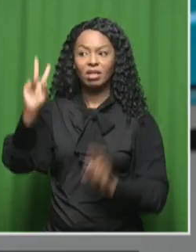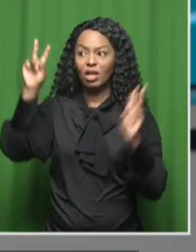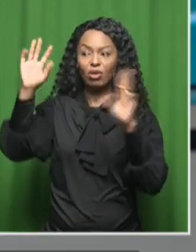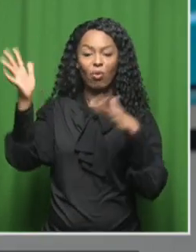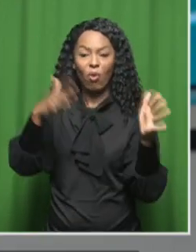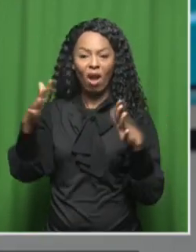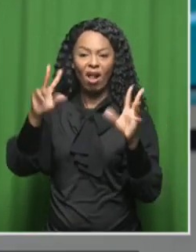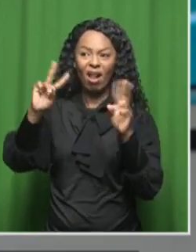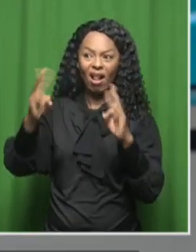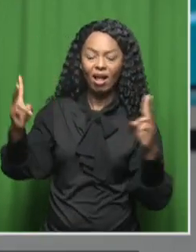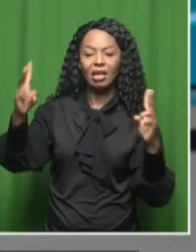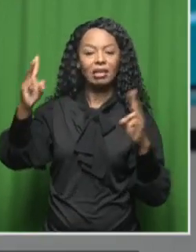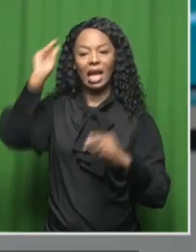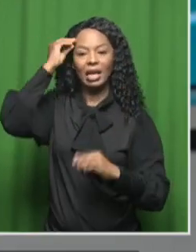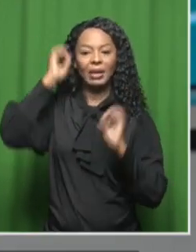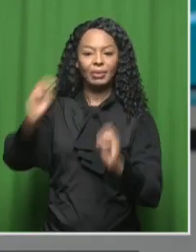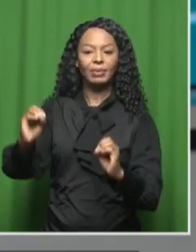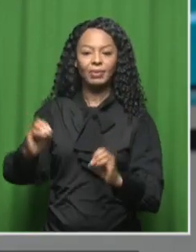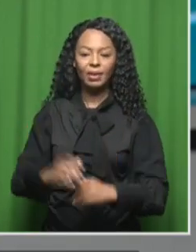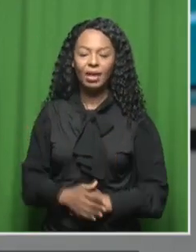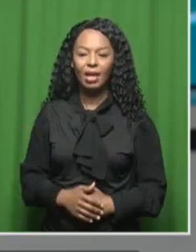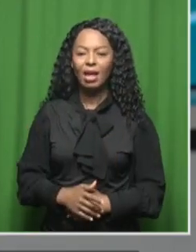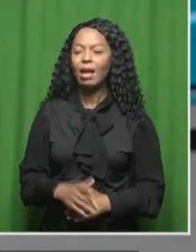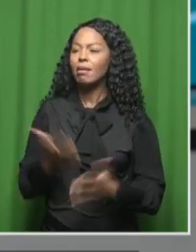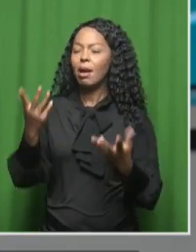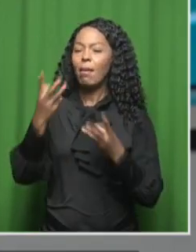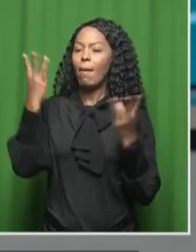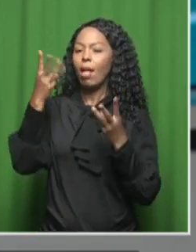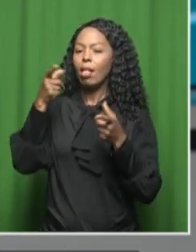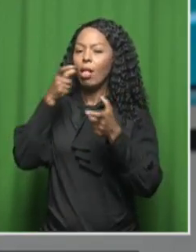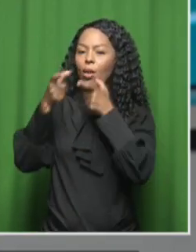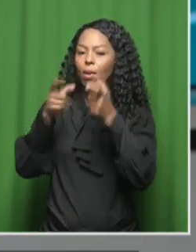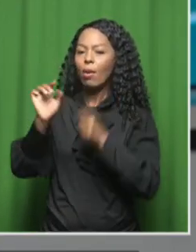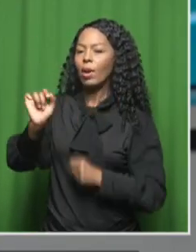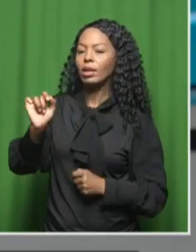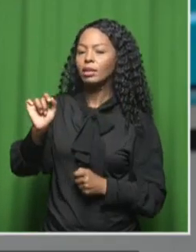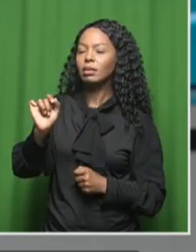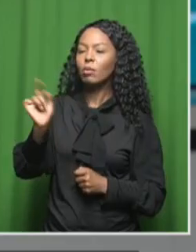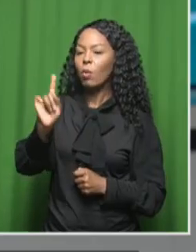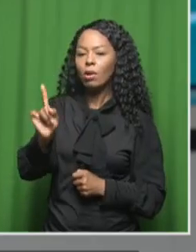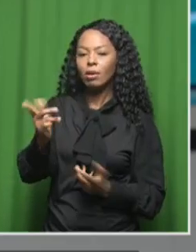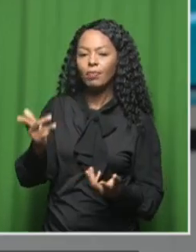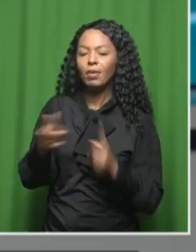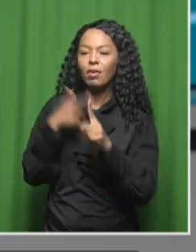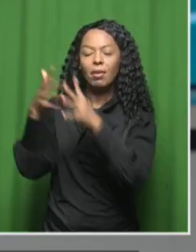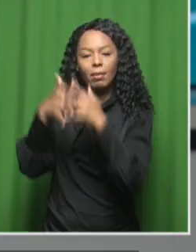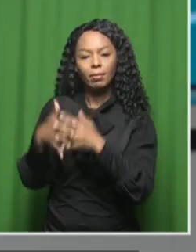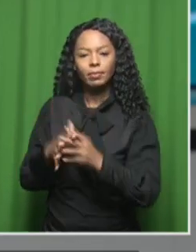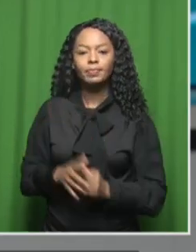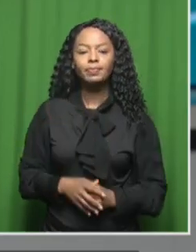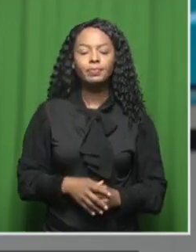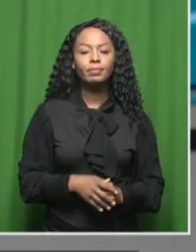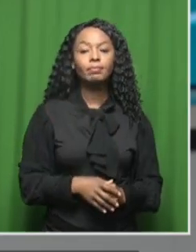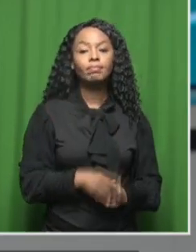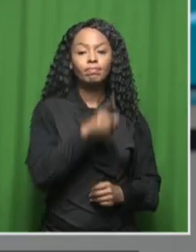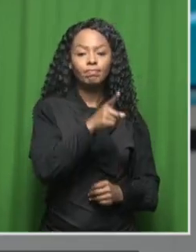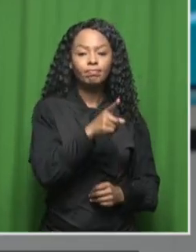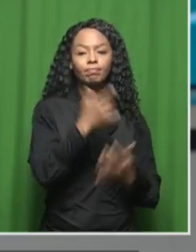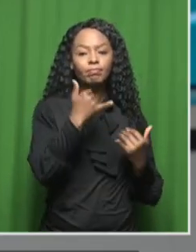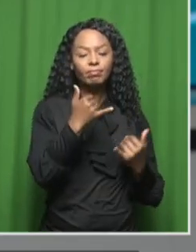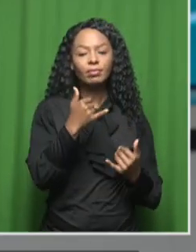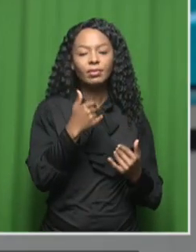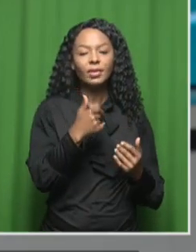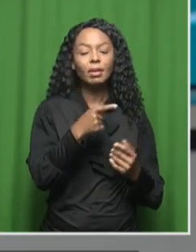about this? Well, of course, the current envoy of the United States at the conference comes from the Biden